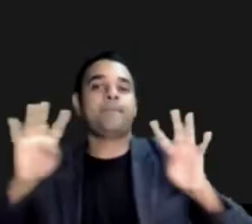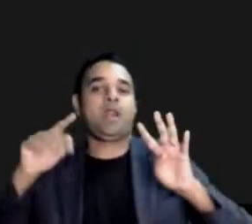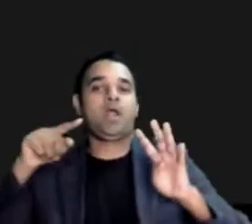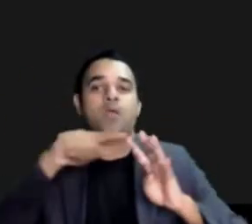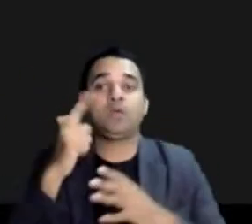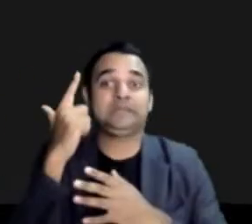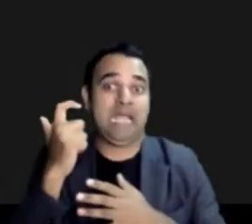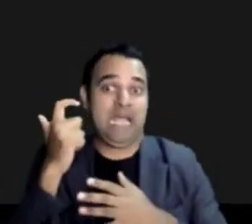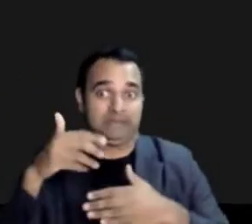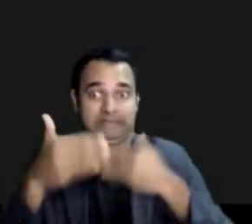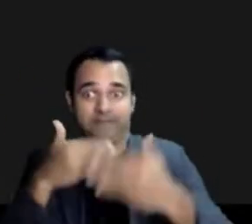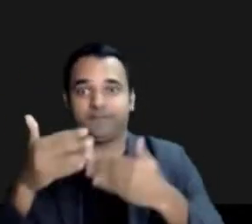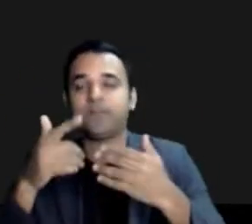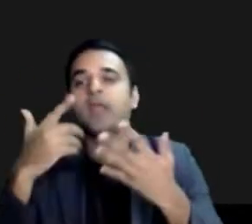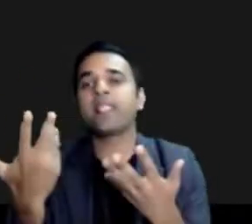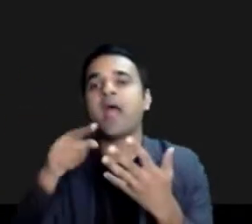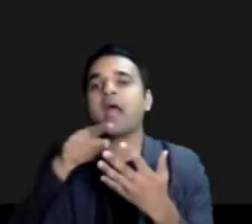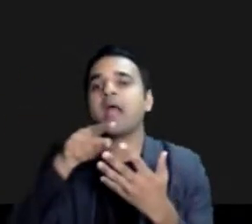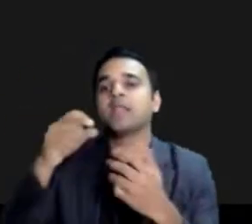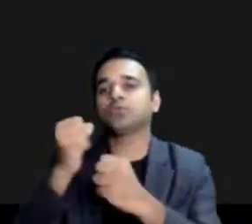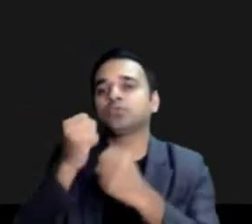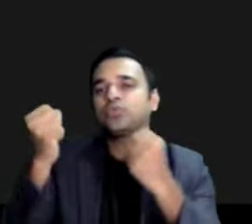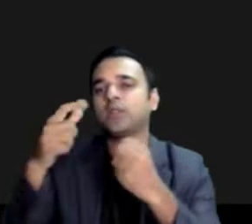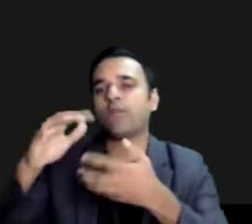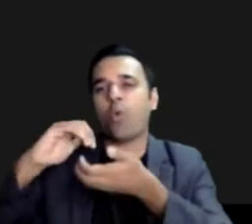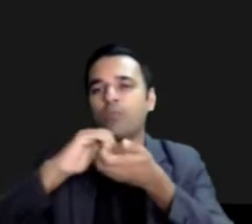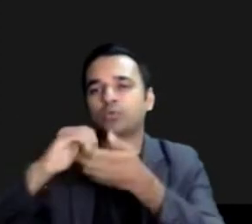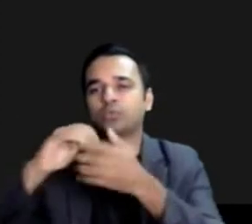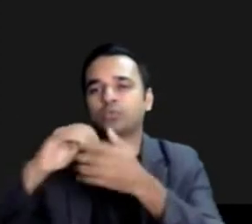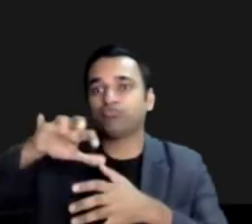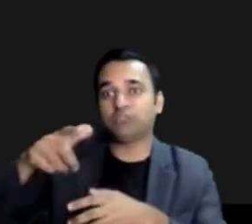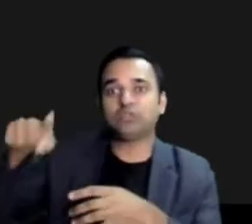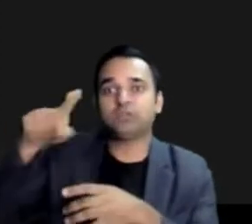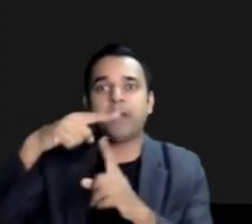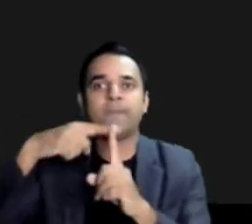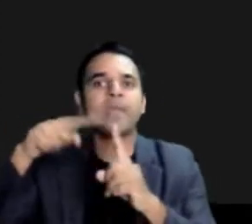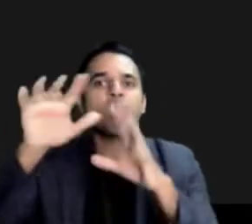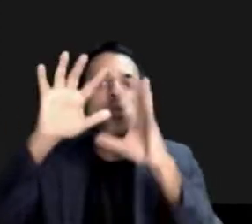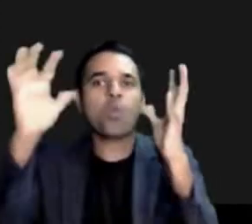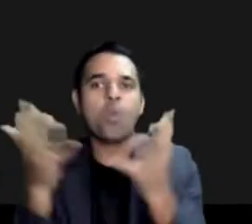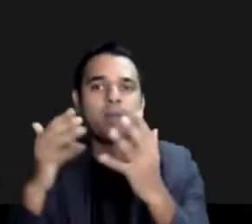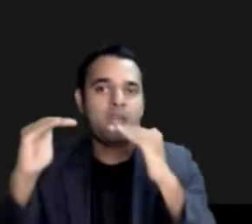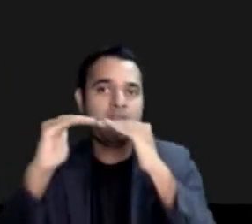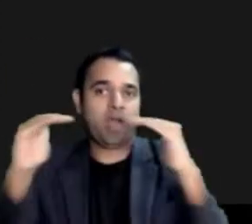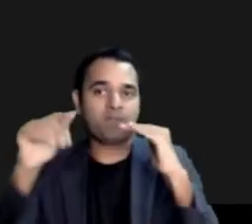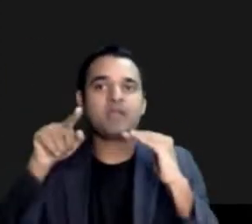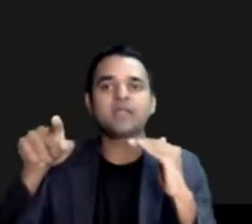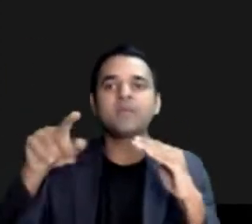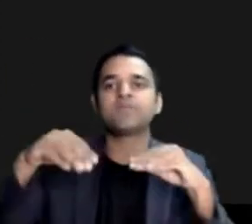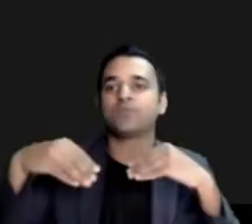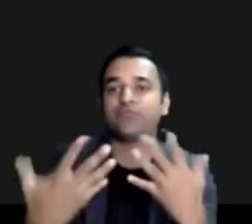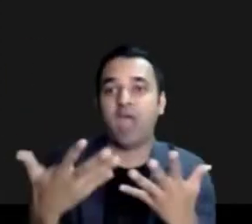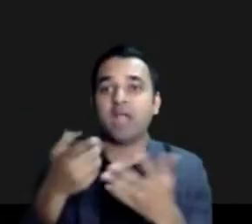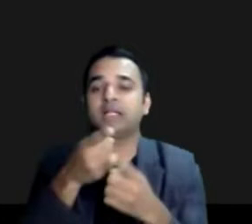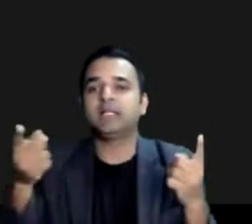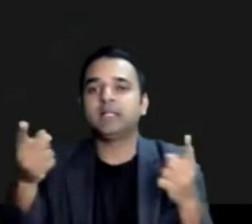International Disability Alliance since 2019. She is responsible for leading and coordinating the implementation of IDA's